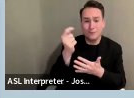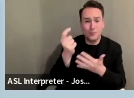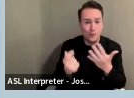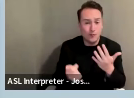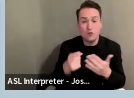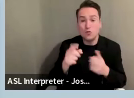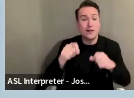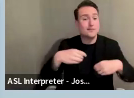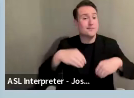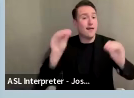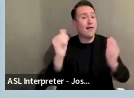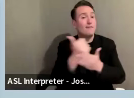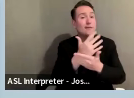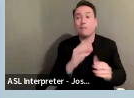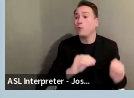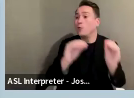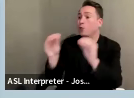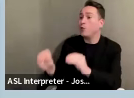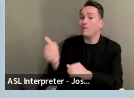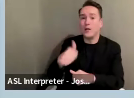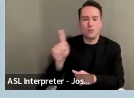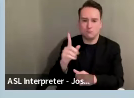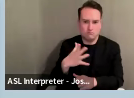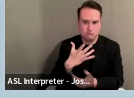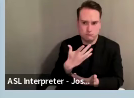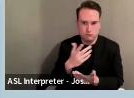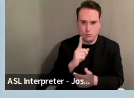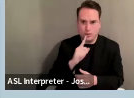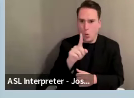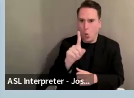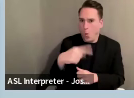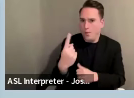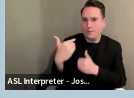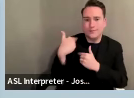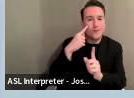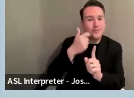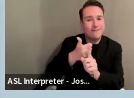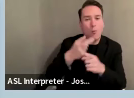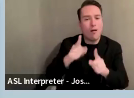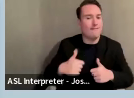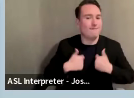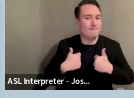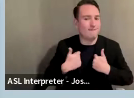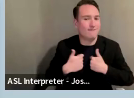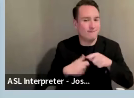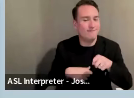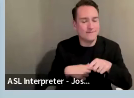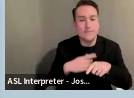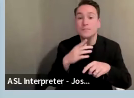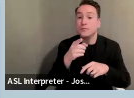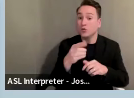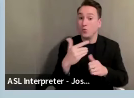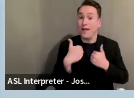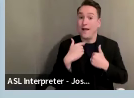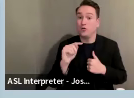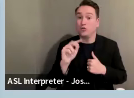move anywhere you want. And once again, you aren't accountable to anyone other than yourself. So having a trust means that you completely